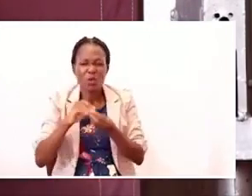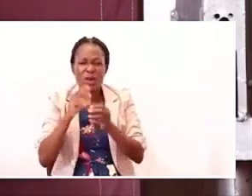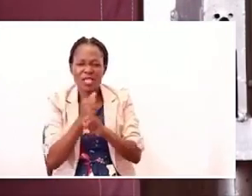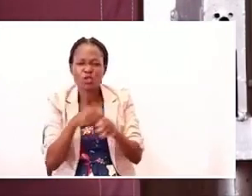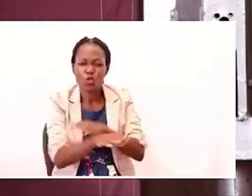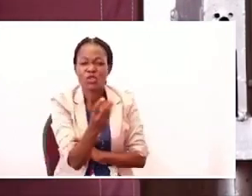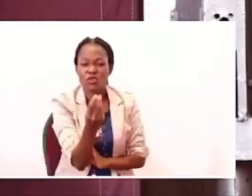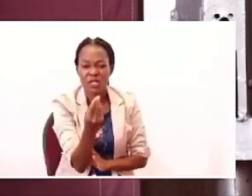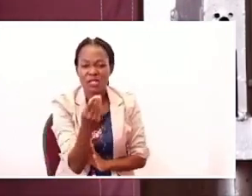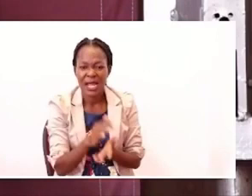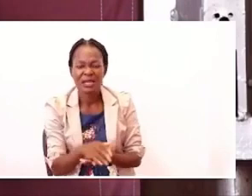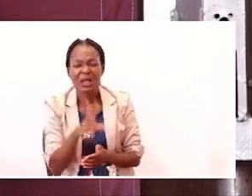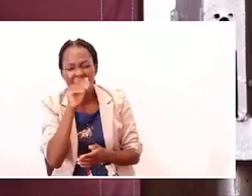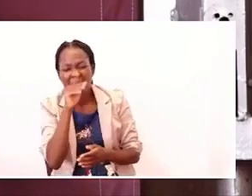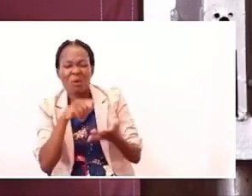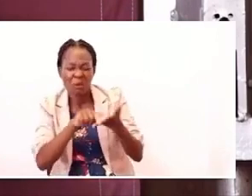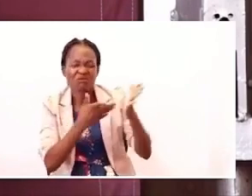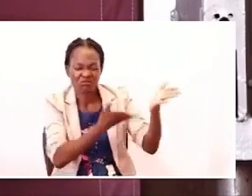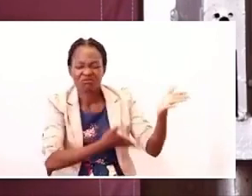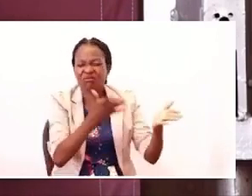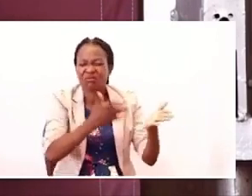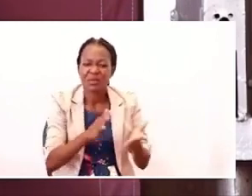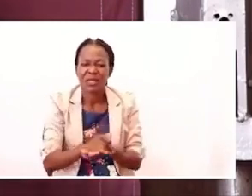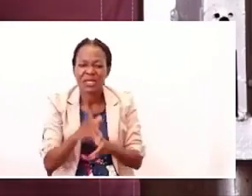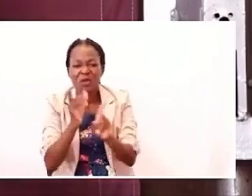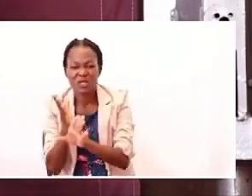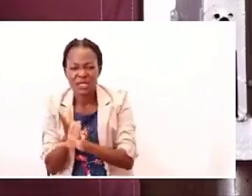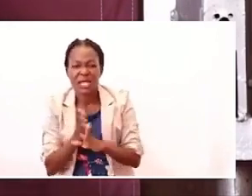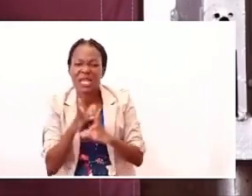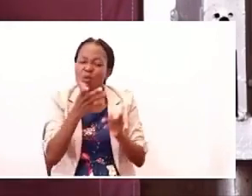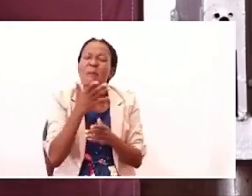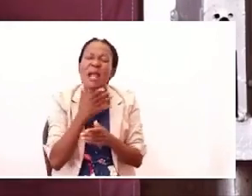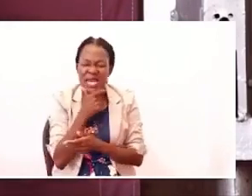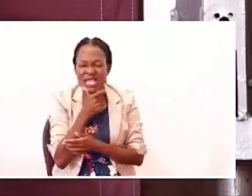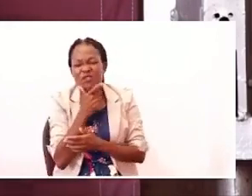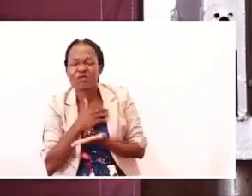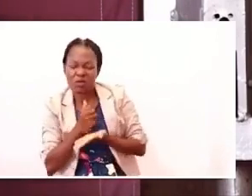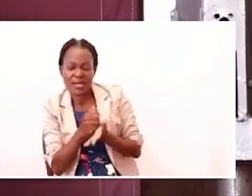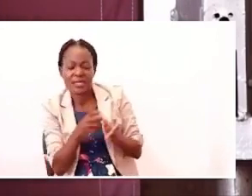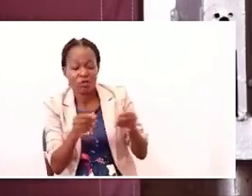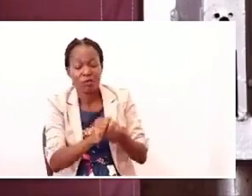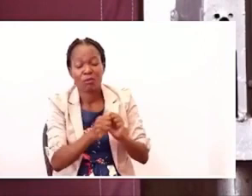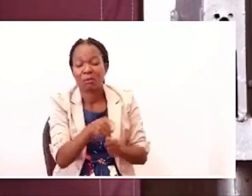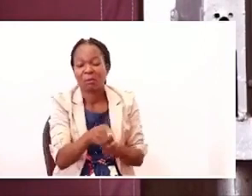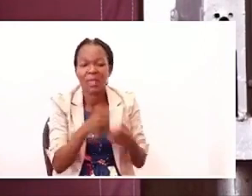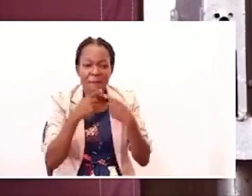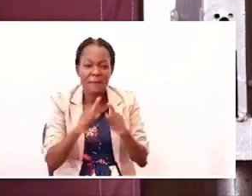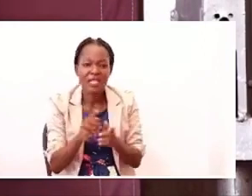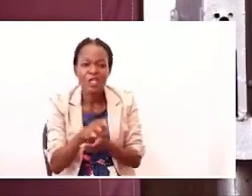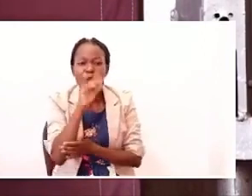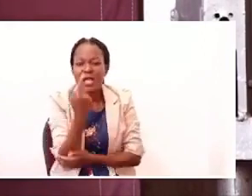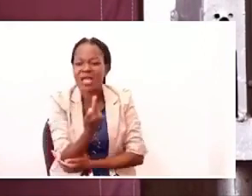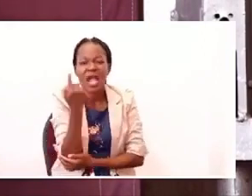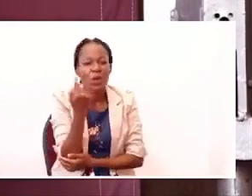been talking about these things with fine minds and people that care. But unfortunately, talking alone does